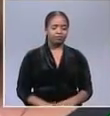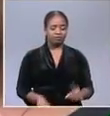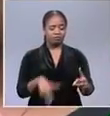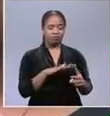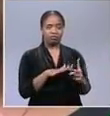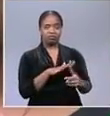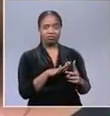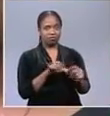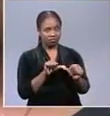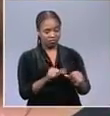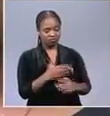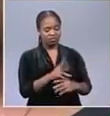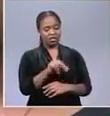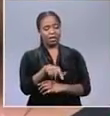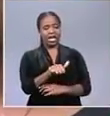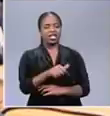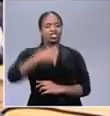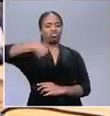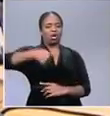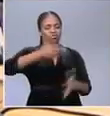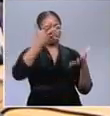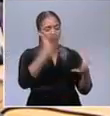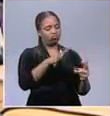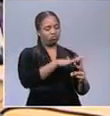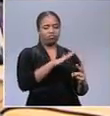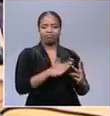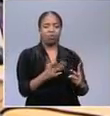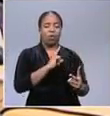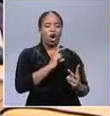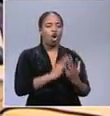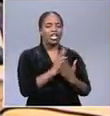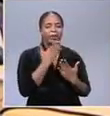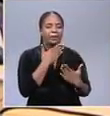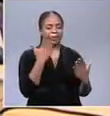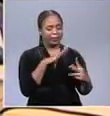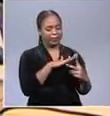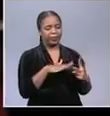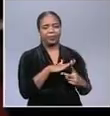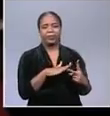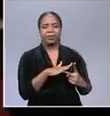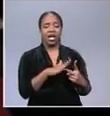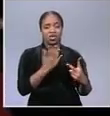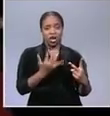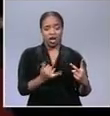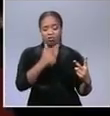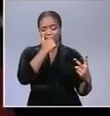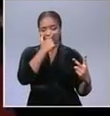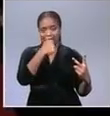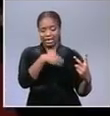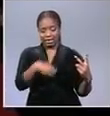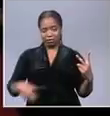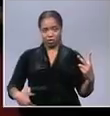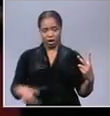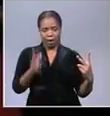Not fit for the NPA. That's what Judge Yvonne Mokgoro has found regarding NPA executives Nomgcobo Jiba and Lawrence